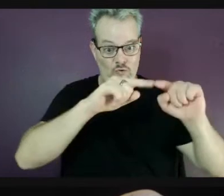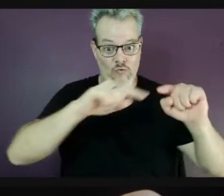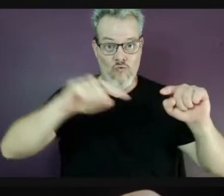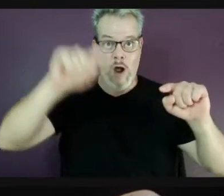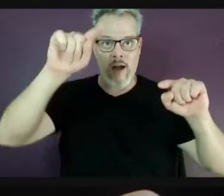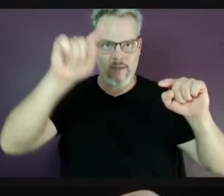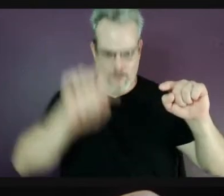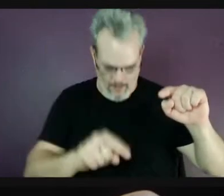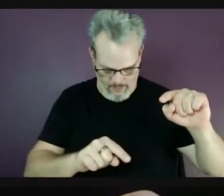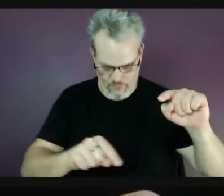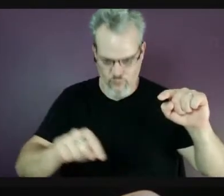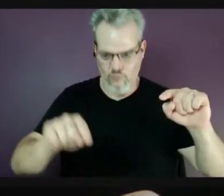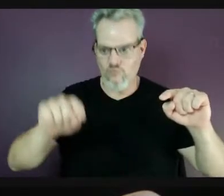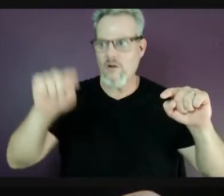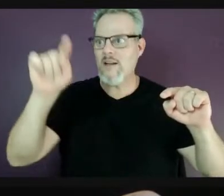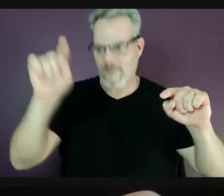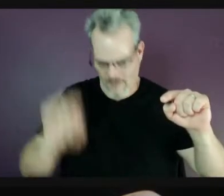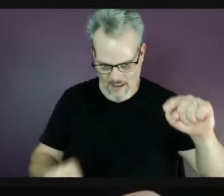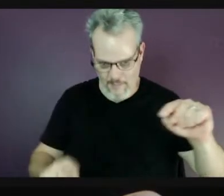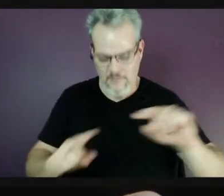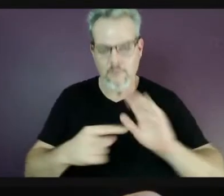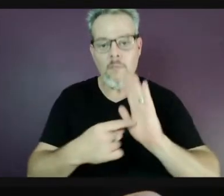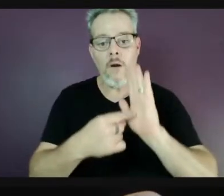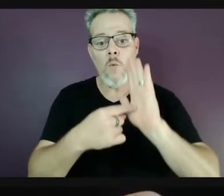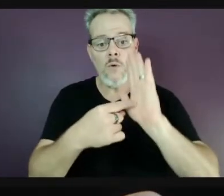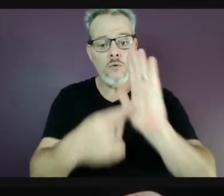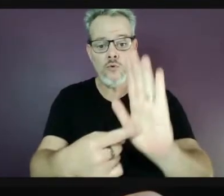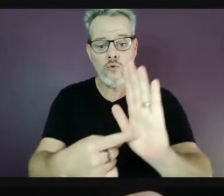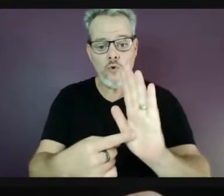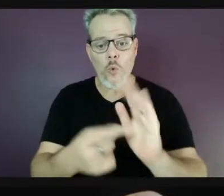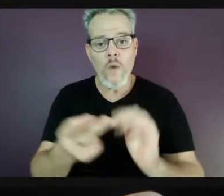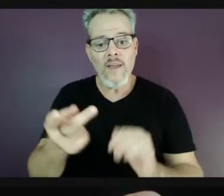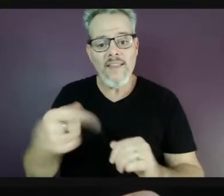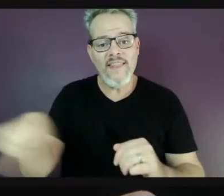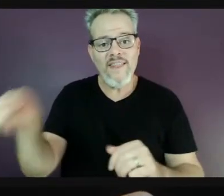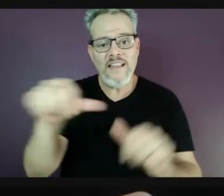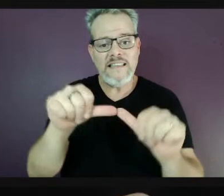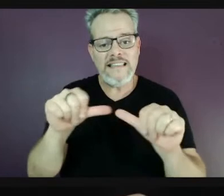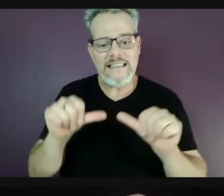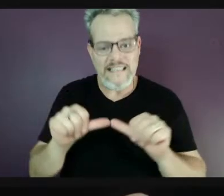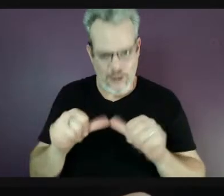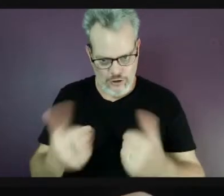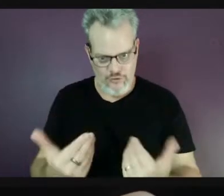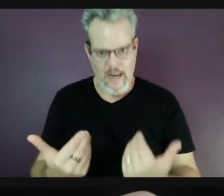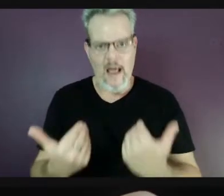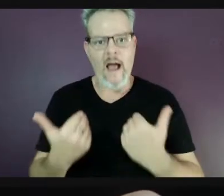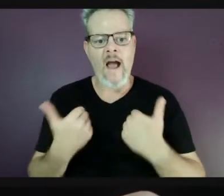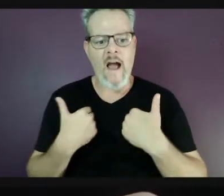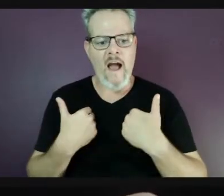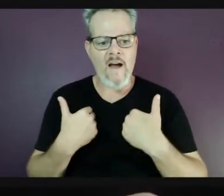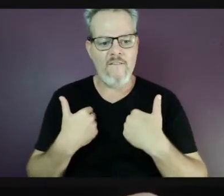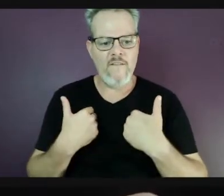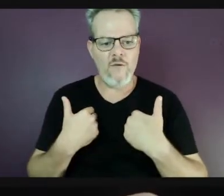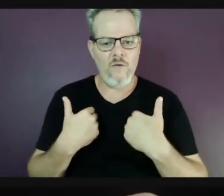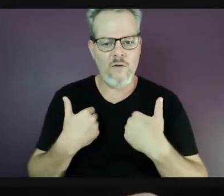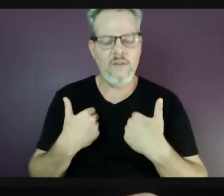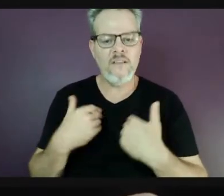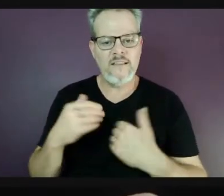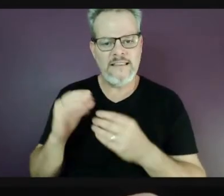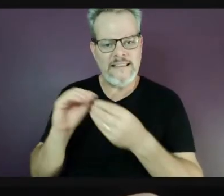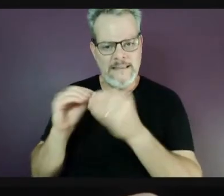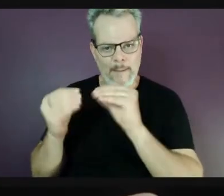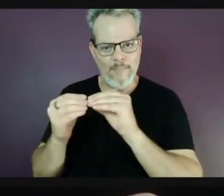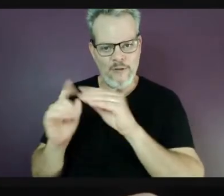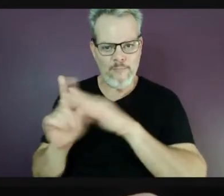But what I wanted to show is these stations do also have raw data coming in. They have